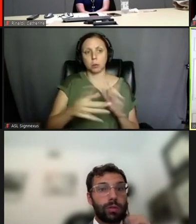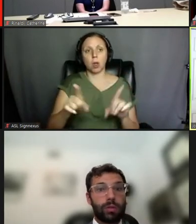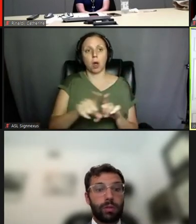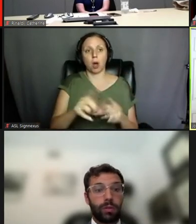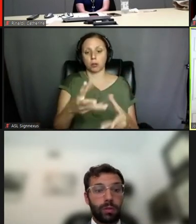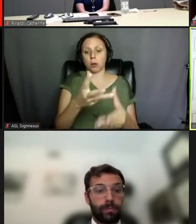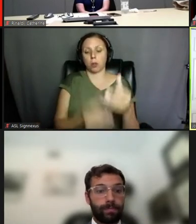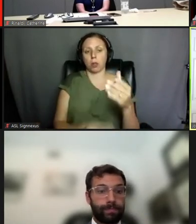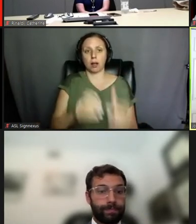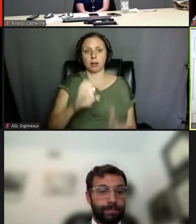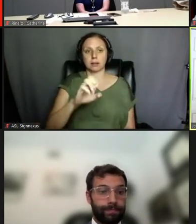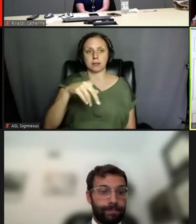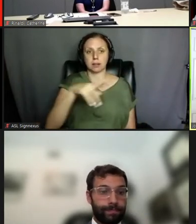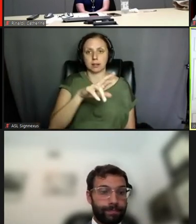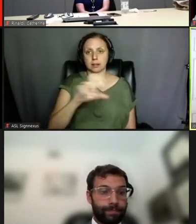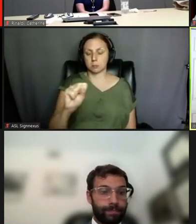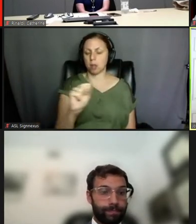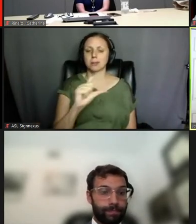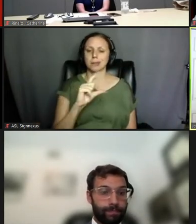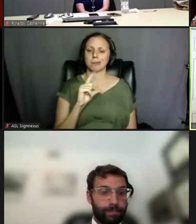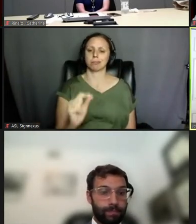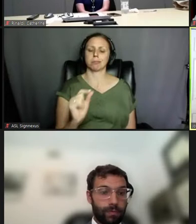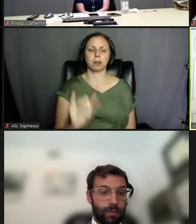trains. Thank you.